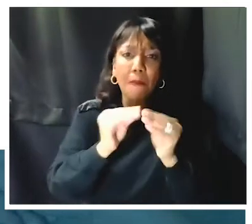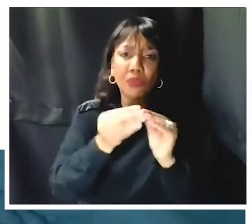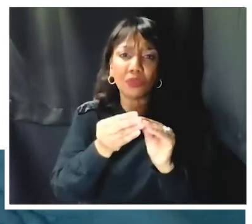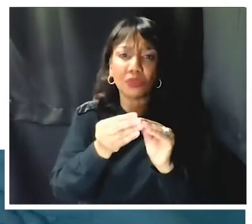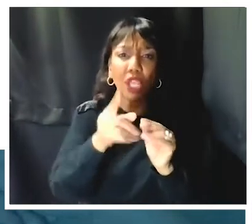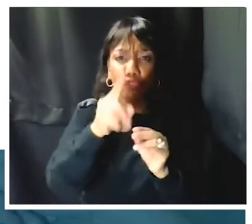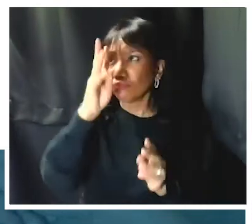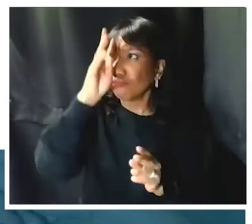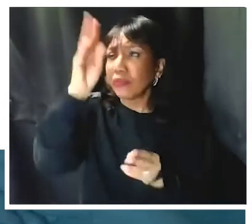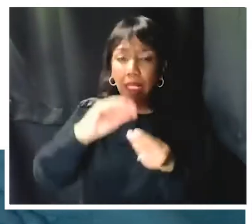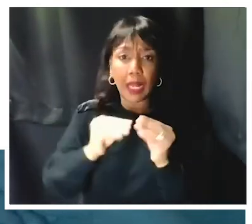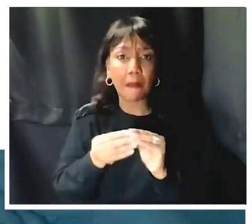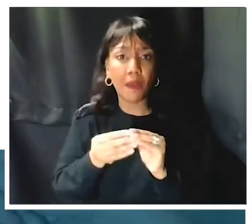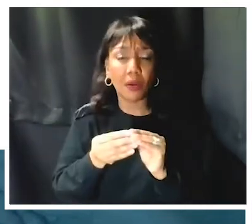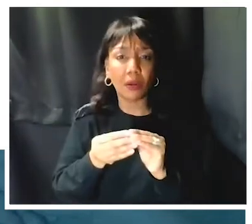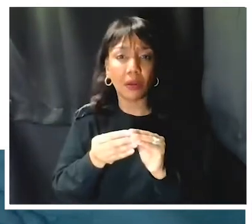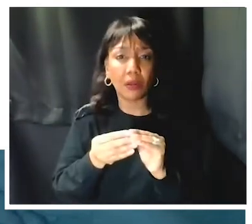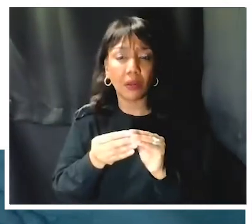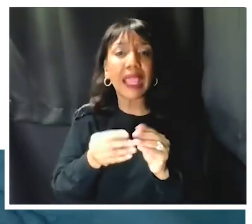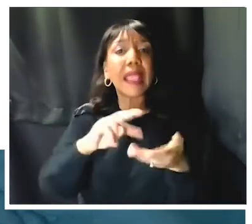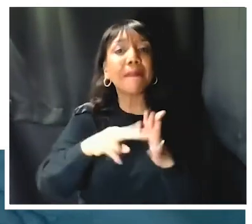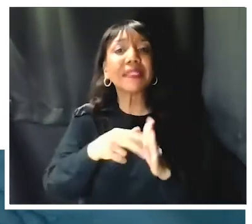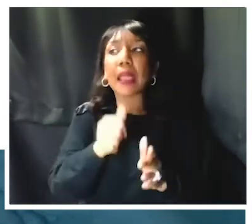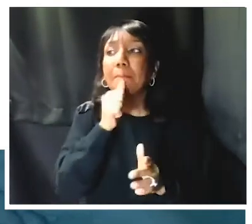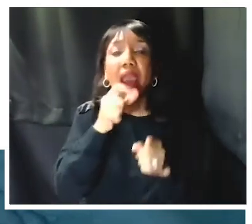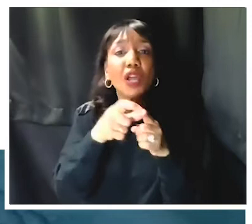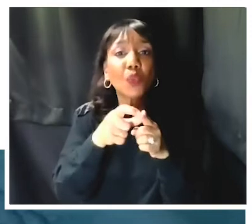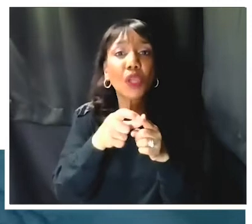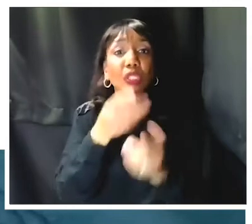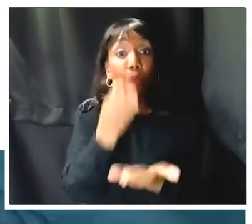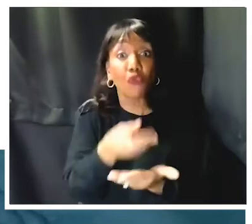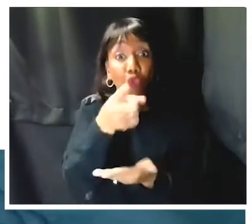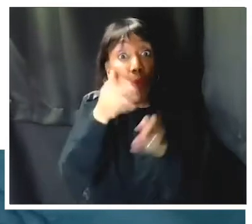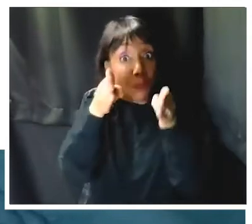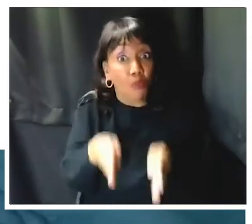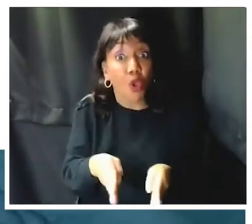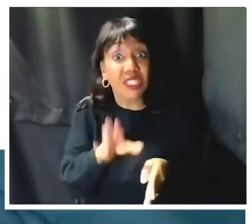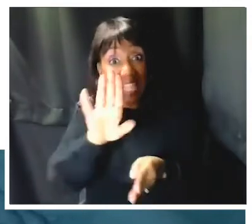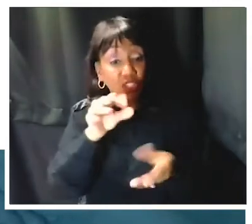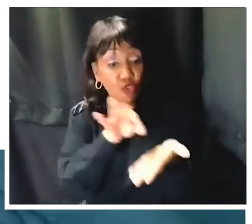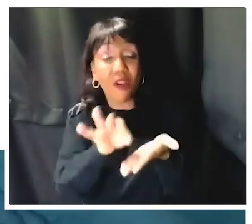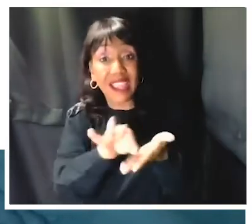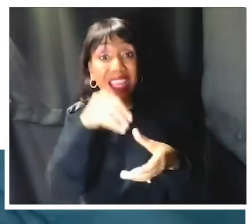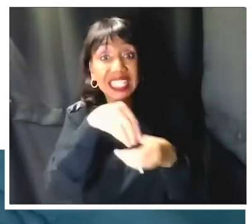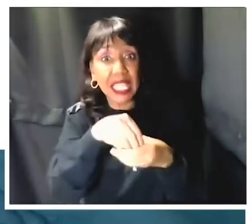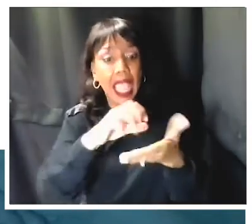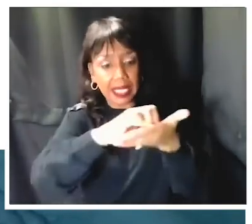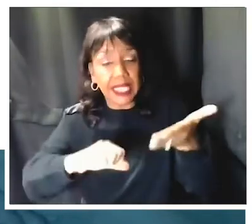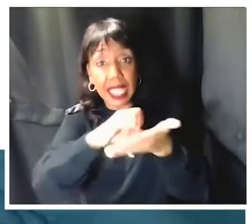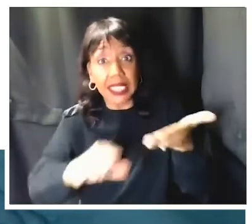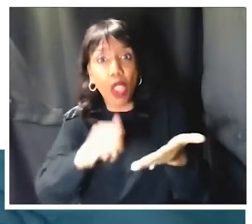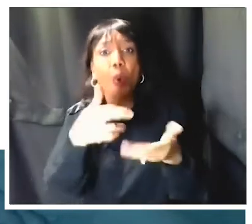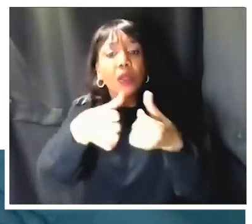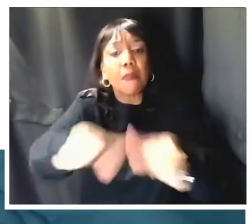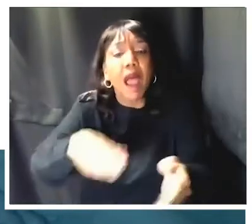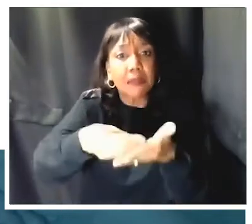long. It's a numeric password used to validate that you are the person who should be accessing your